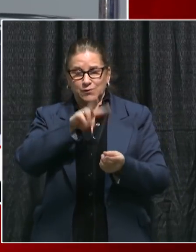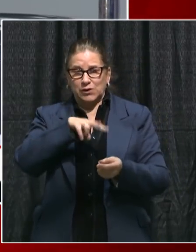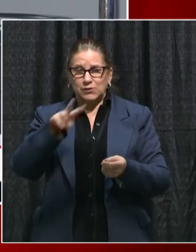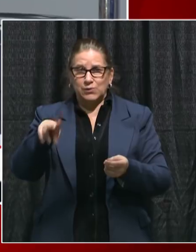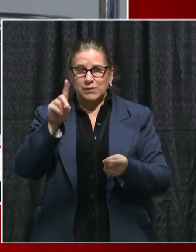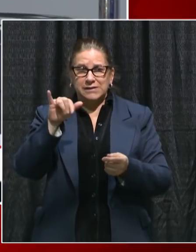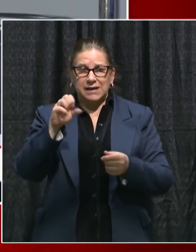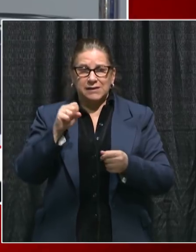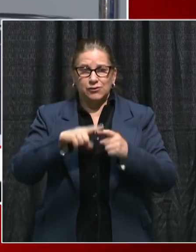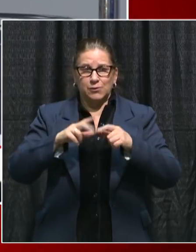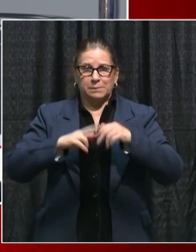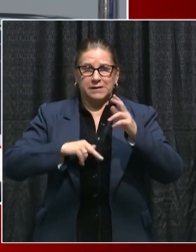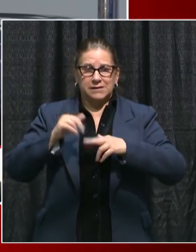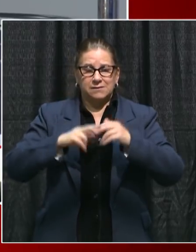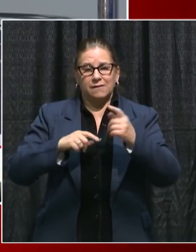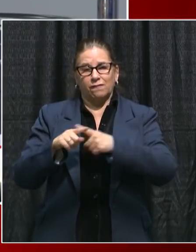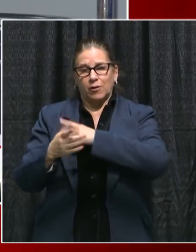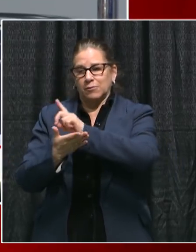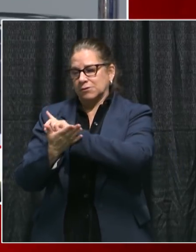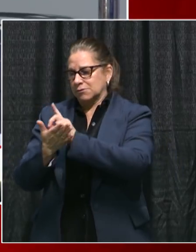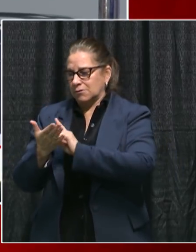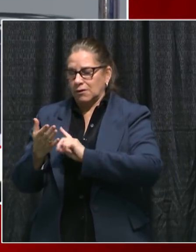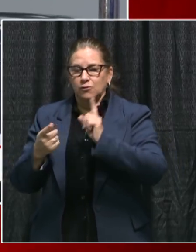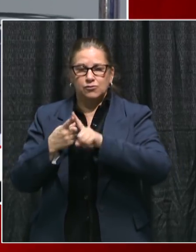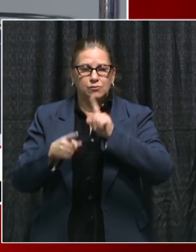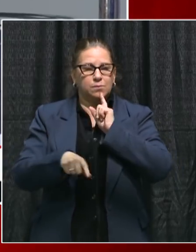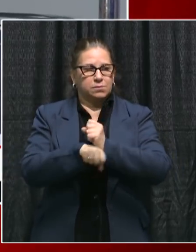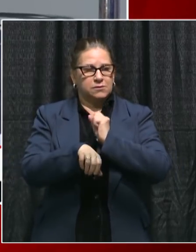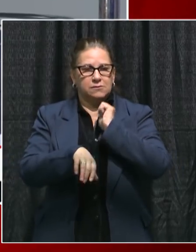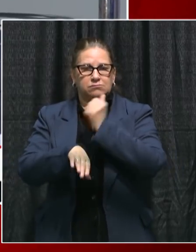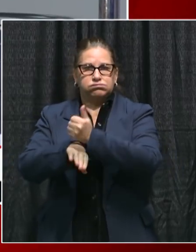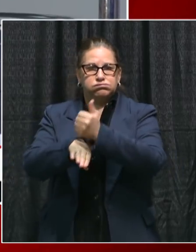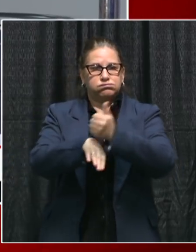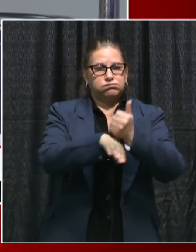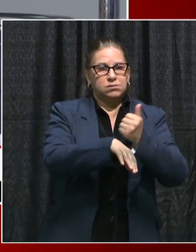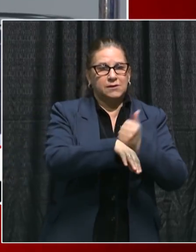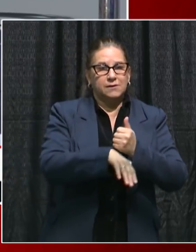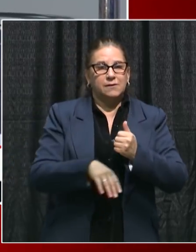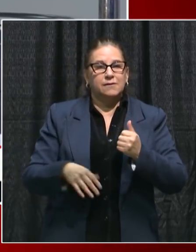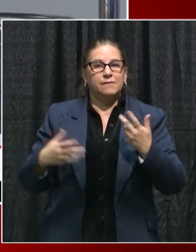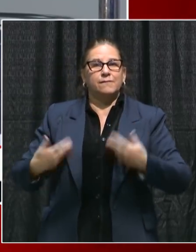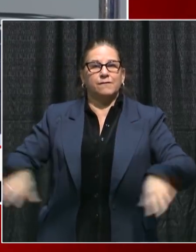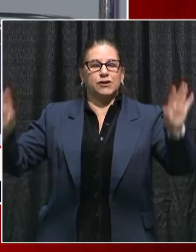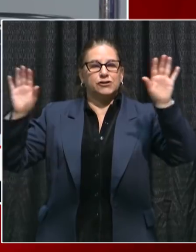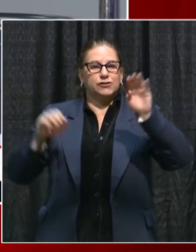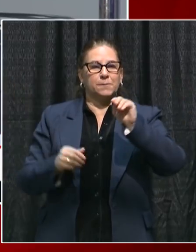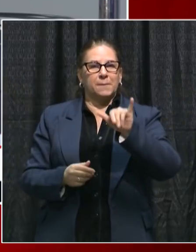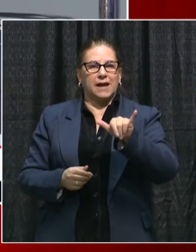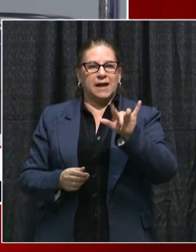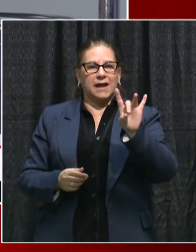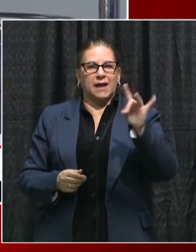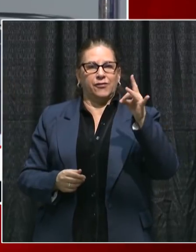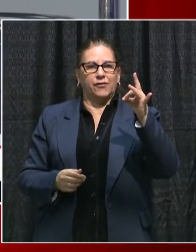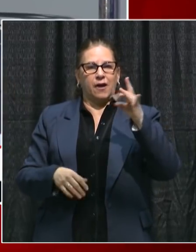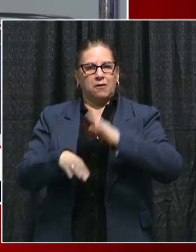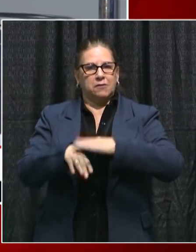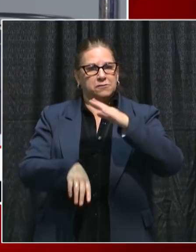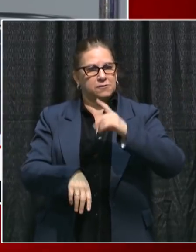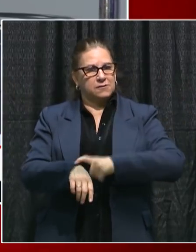as the actual construction, and we got it done on the 8th of May. We're definitely done on schedule. The mayor, talked a little bit about how many beds.